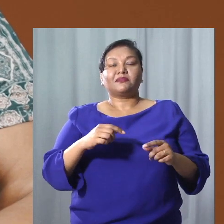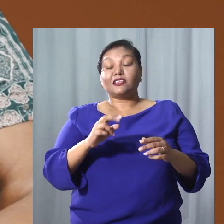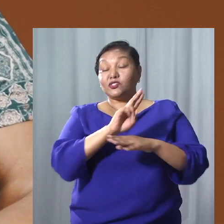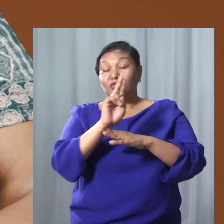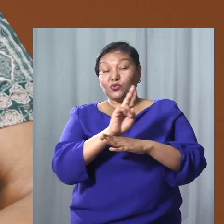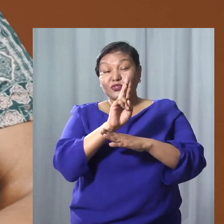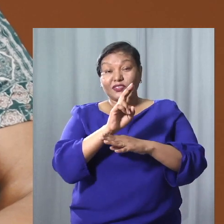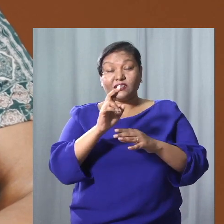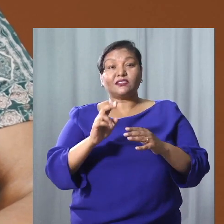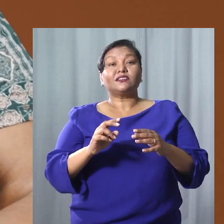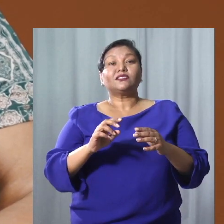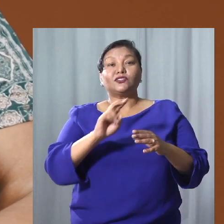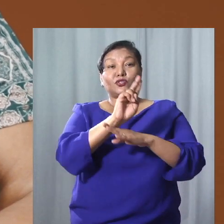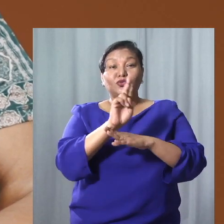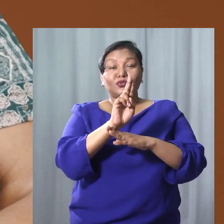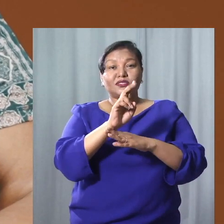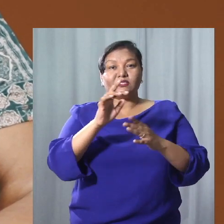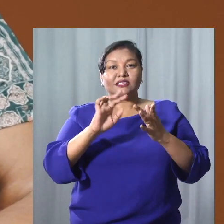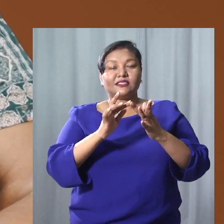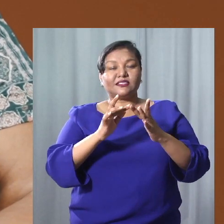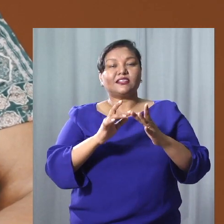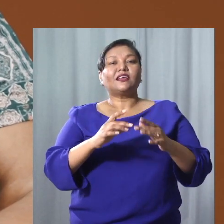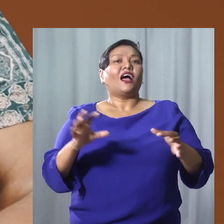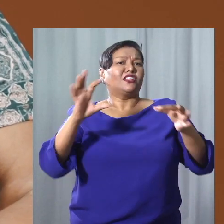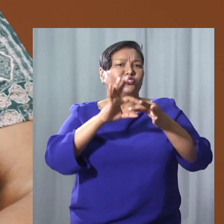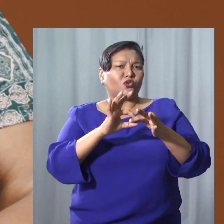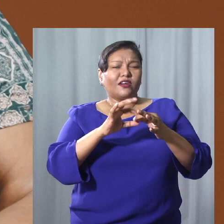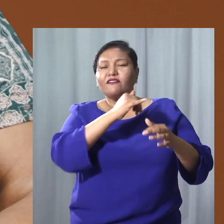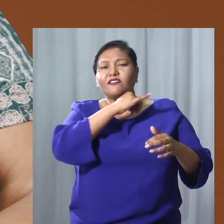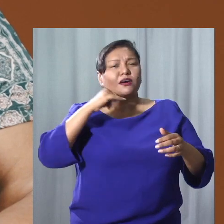useful. I've joined a lot of farmers group. You think I'm a farmer, but I've